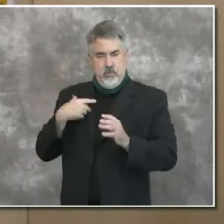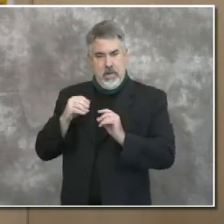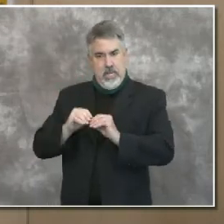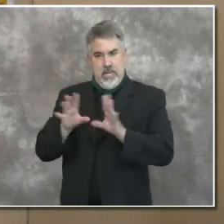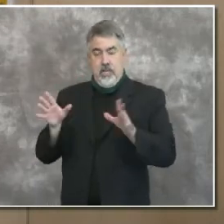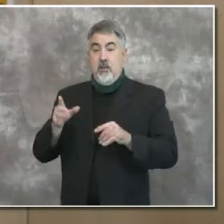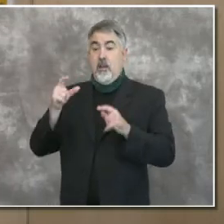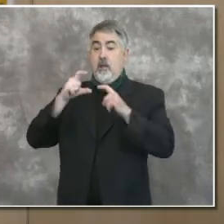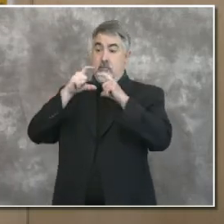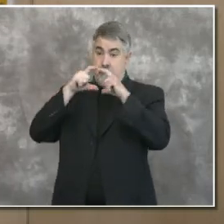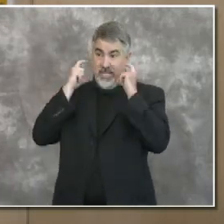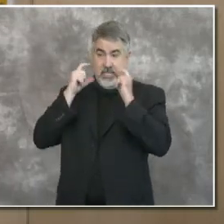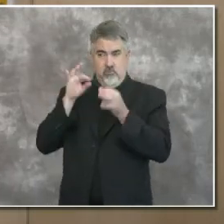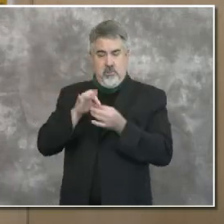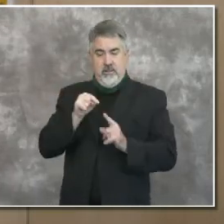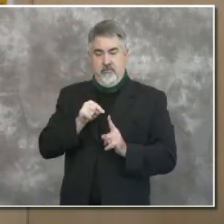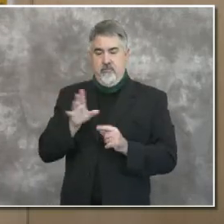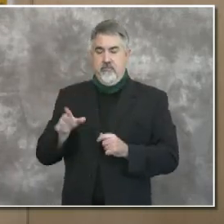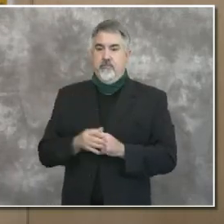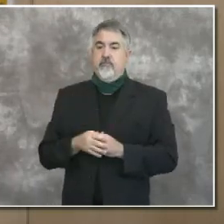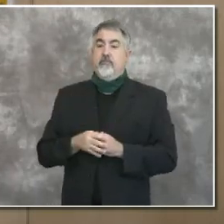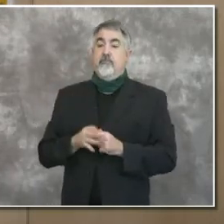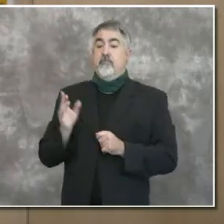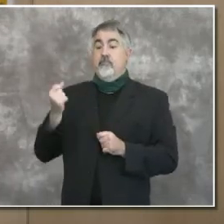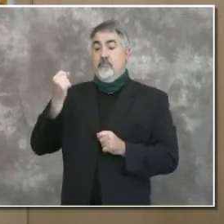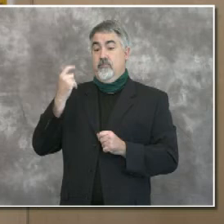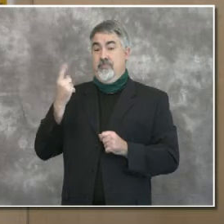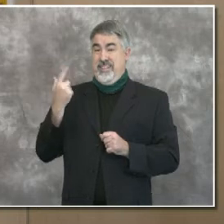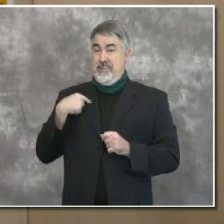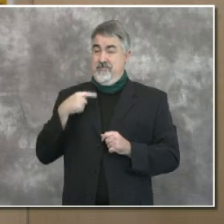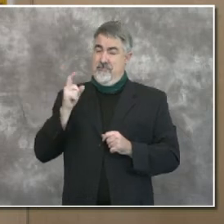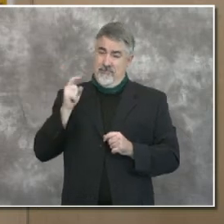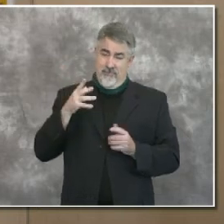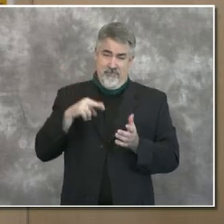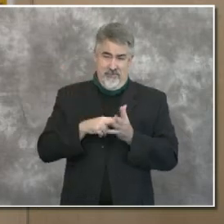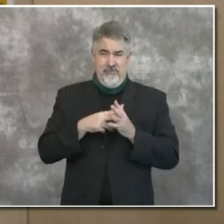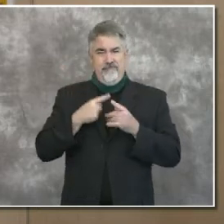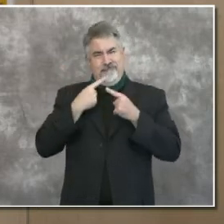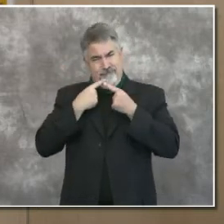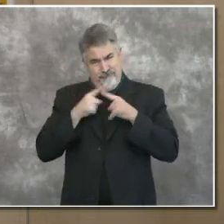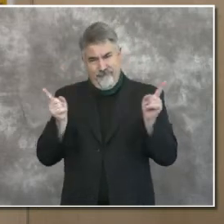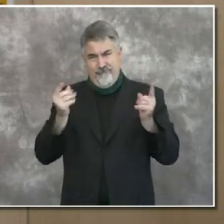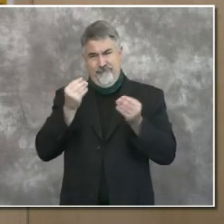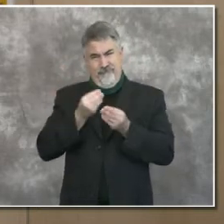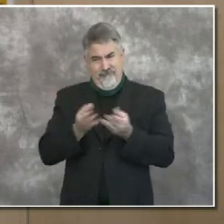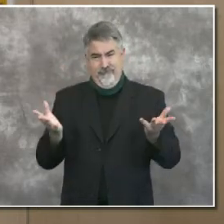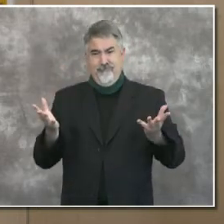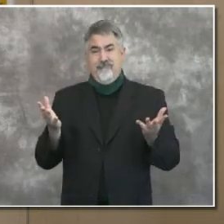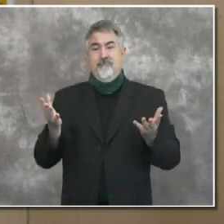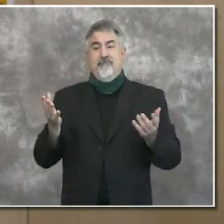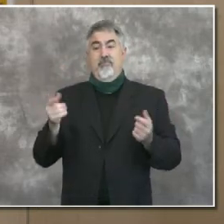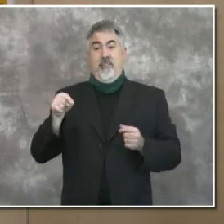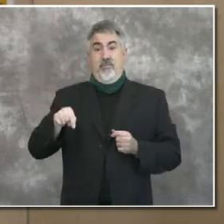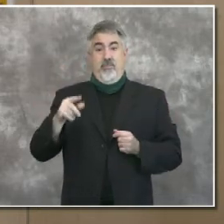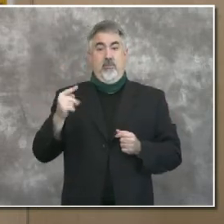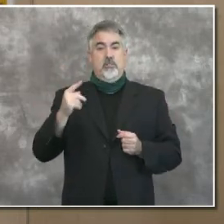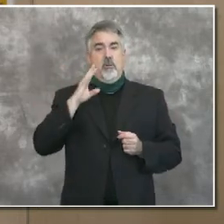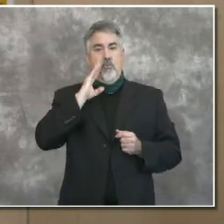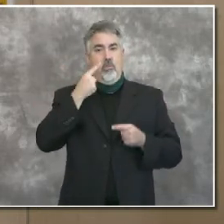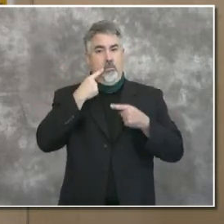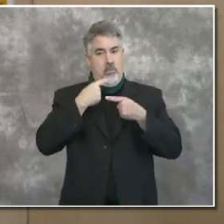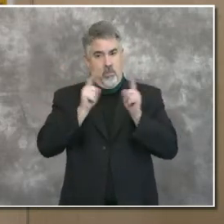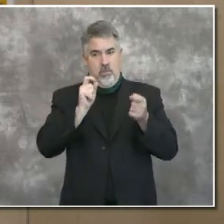intention is to make that announcement on Thursday to begin on